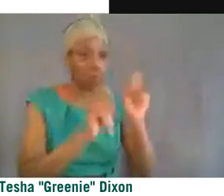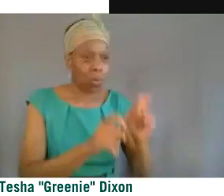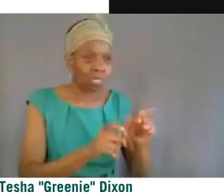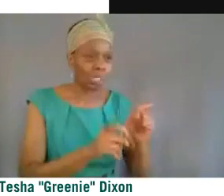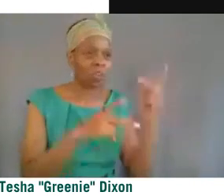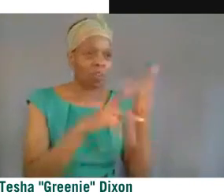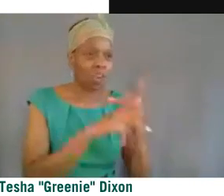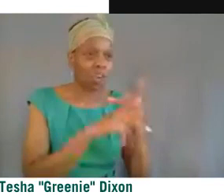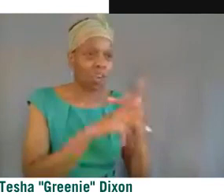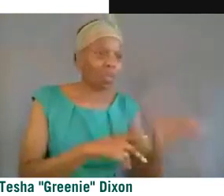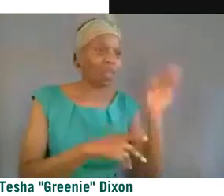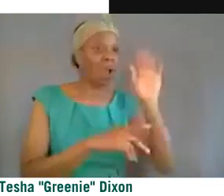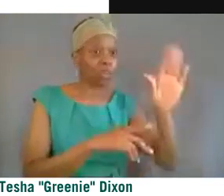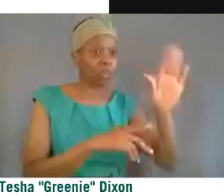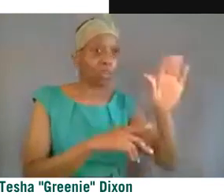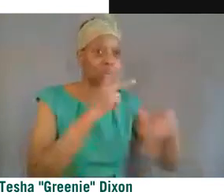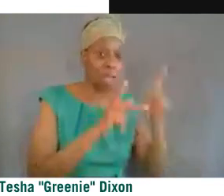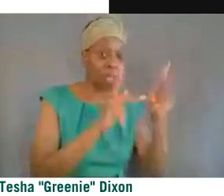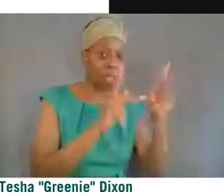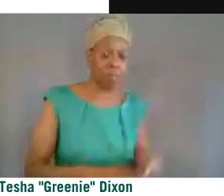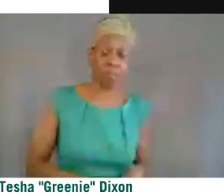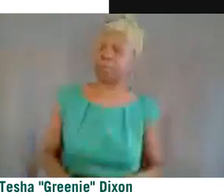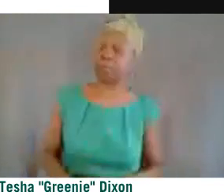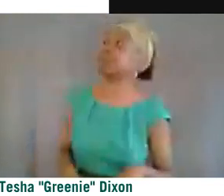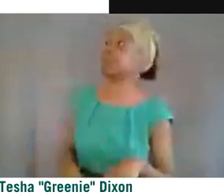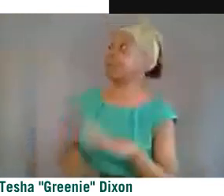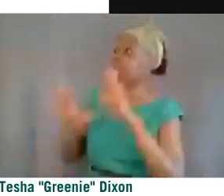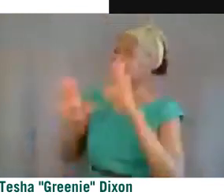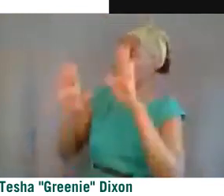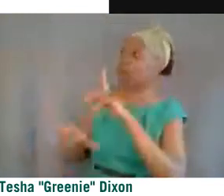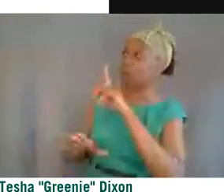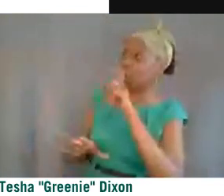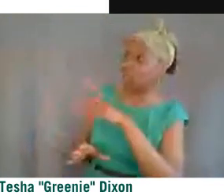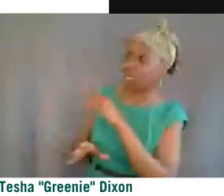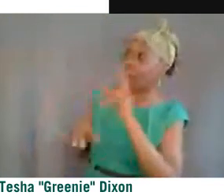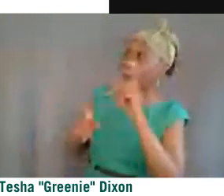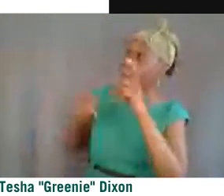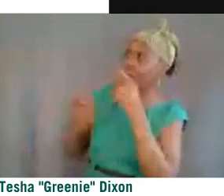It's a great question, and it's a big problem in a lot of areas.